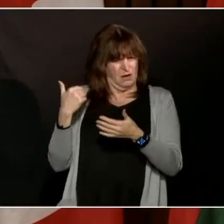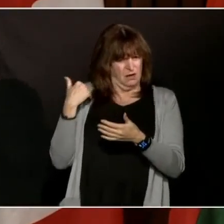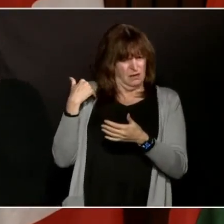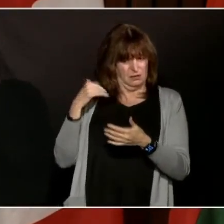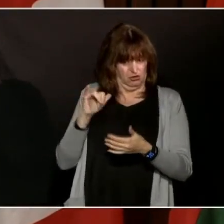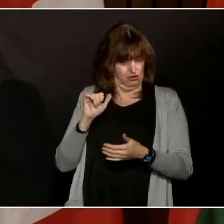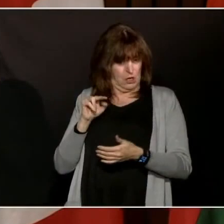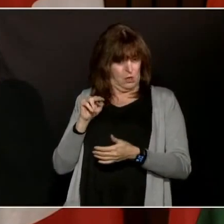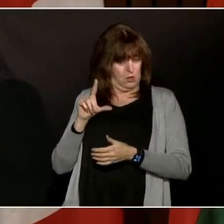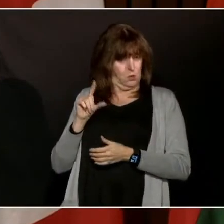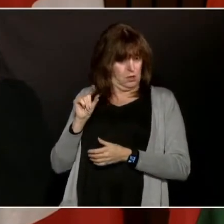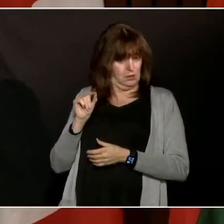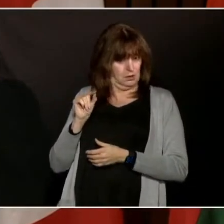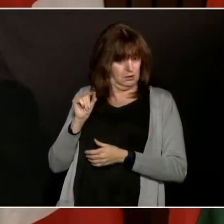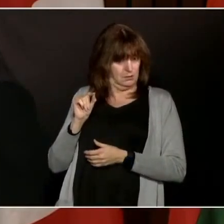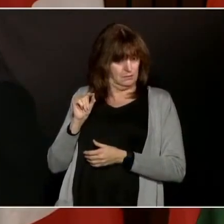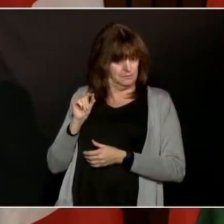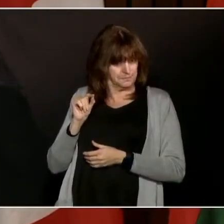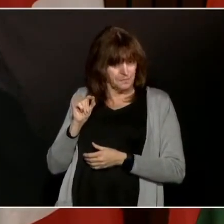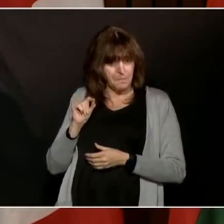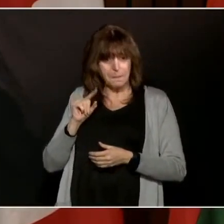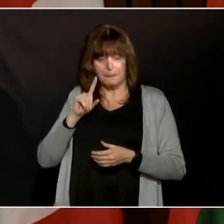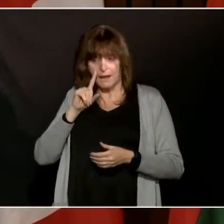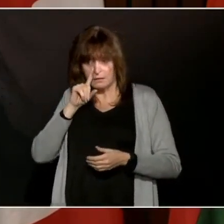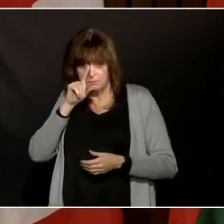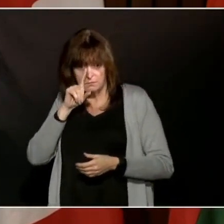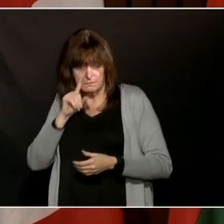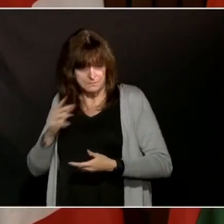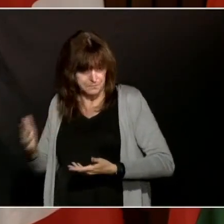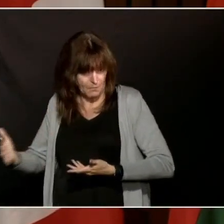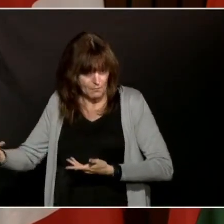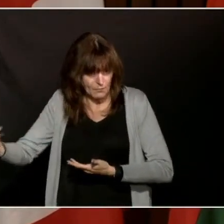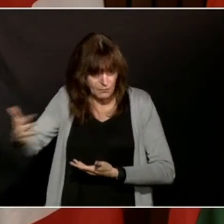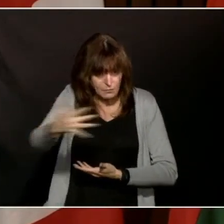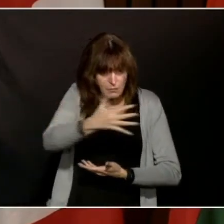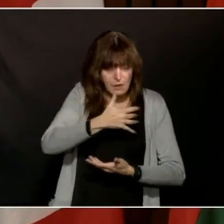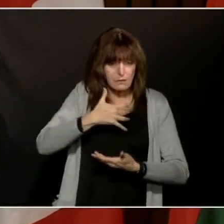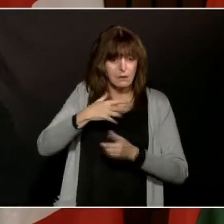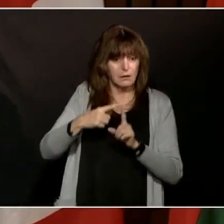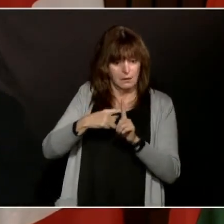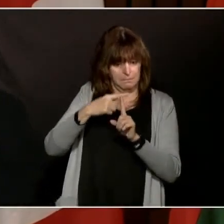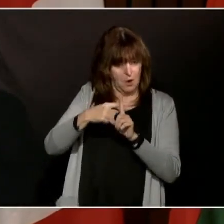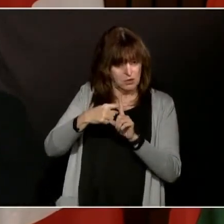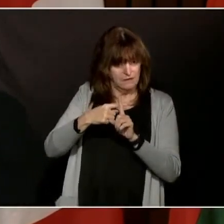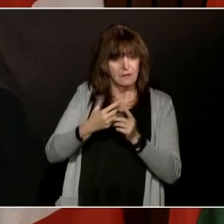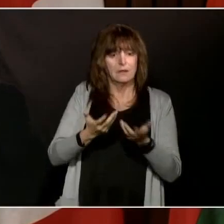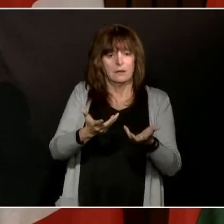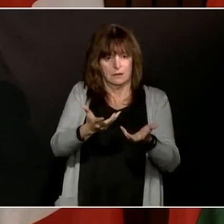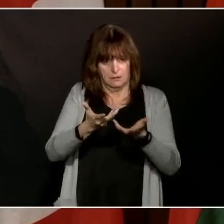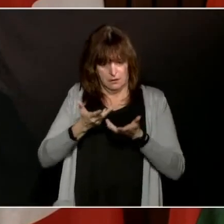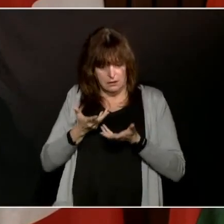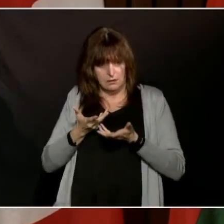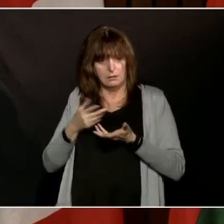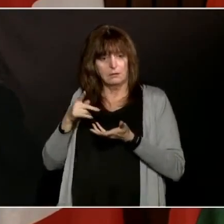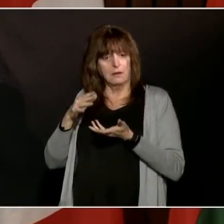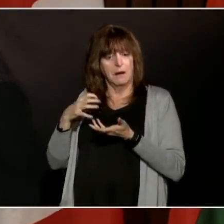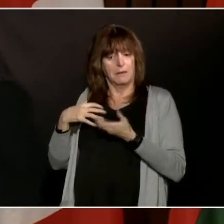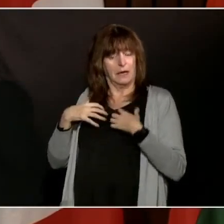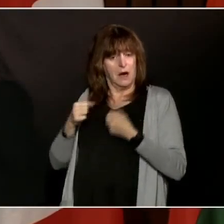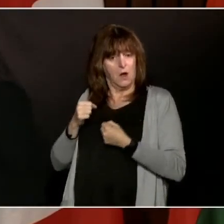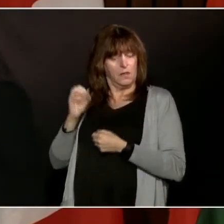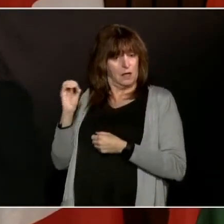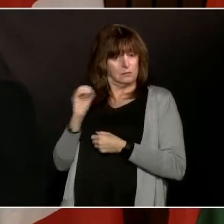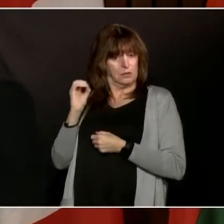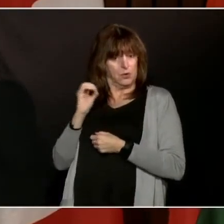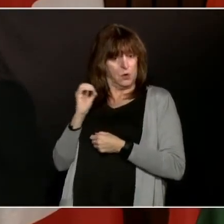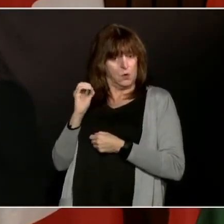samples that were reported on that day were requested to be submitted to Public Health Ontario for screening, and if it was screen